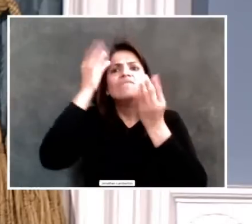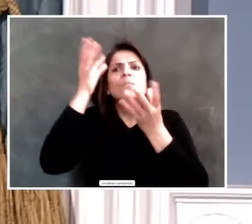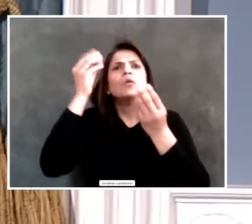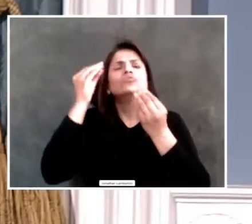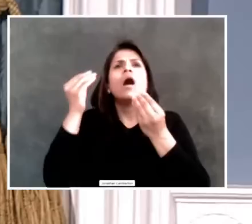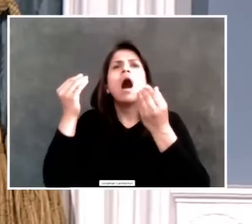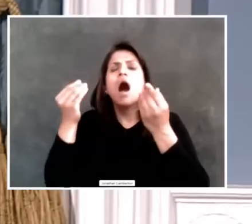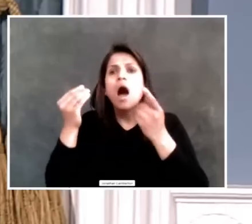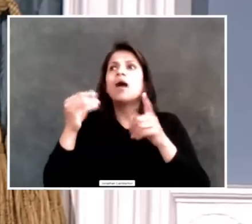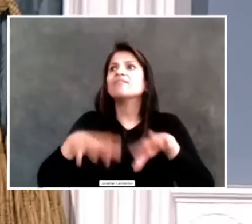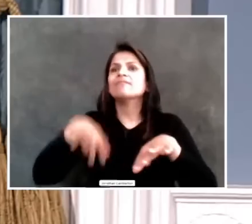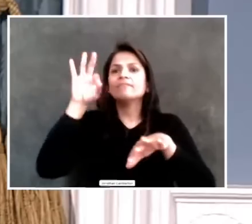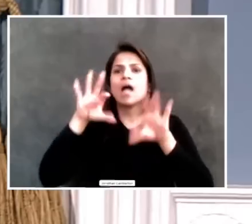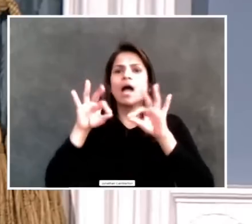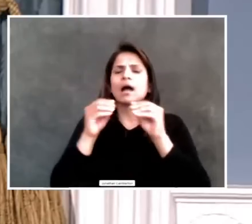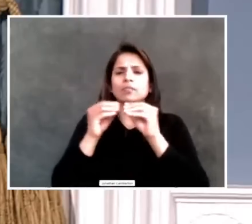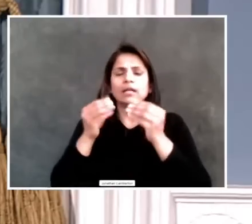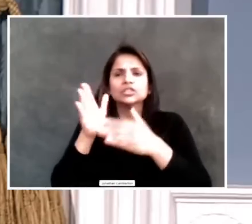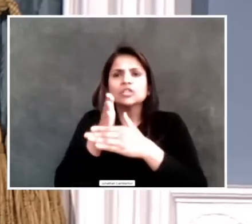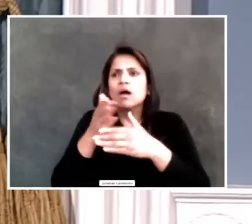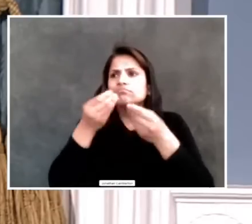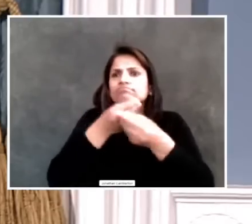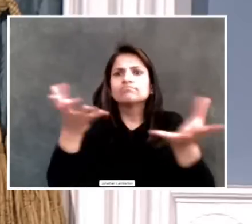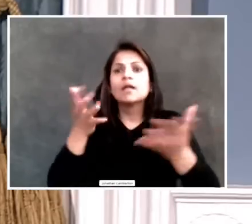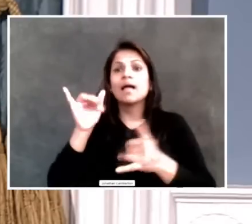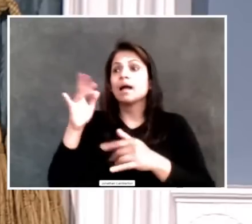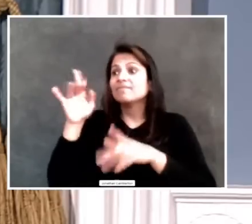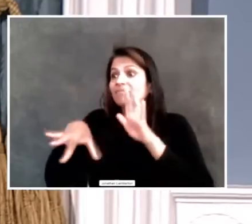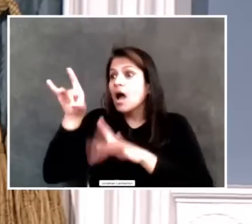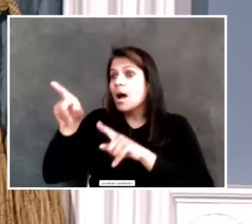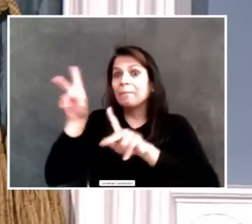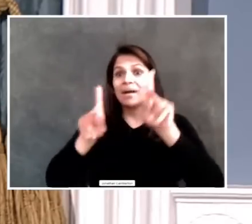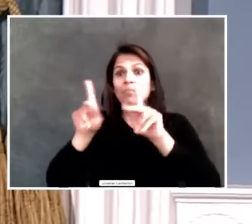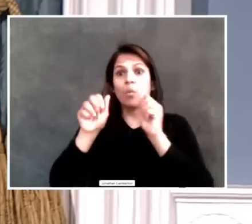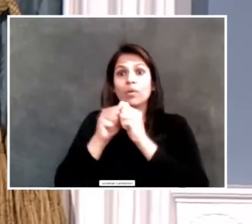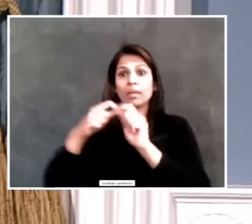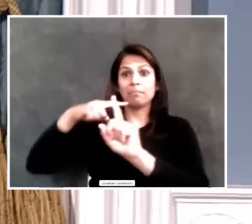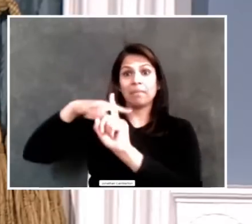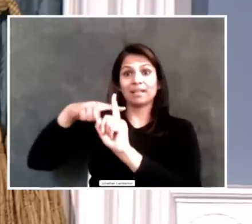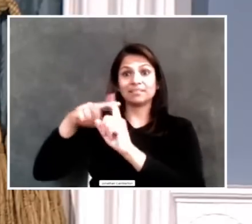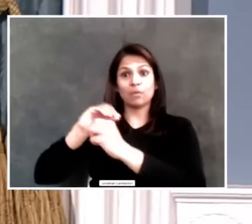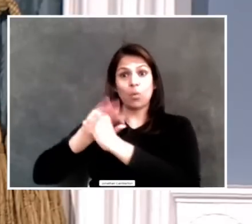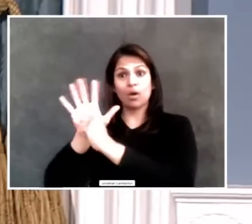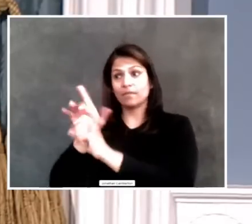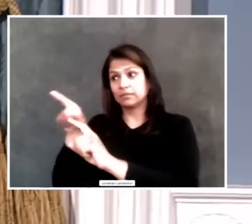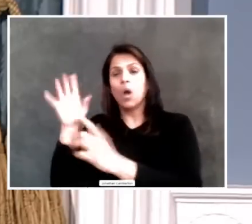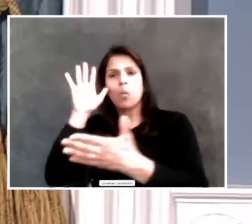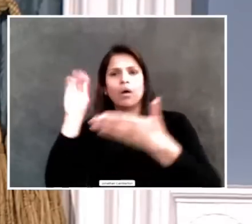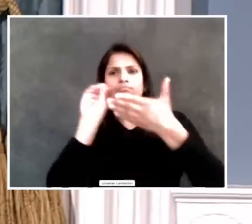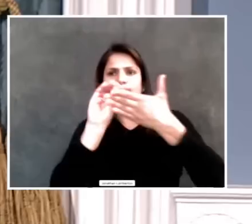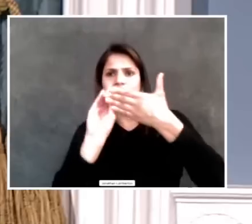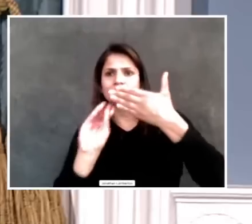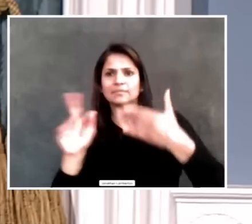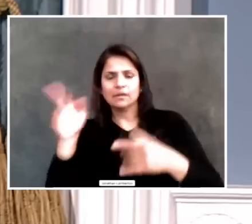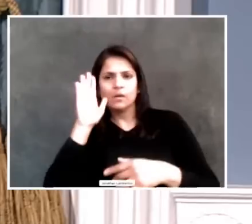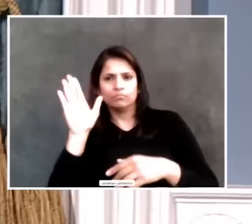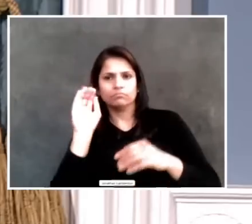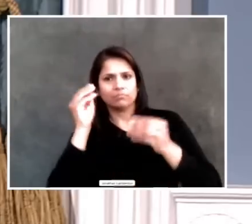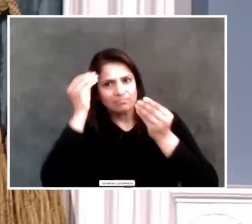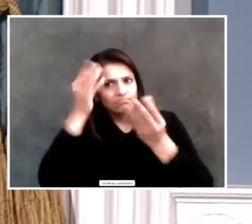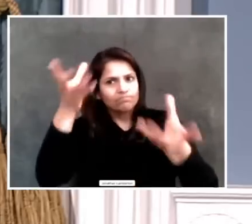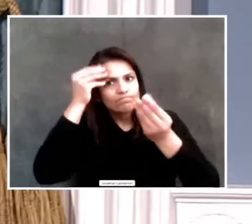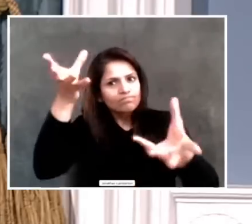with that. Though, you know, we are facing some of the same challenges that we have faced with the other data that we are